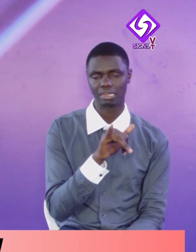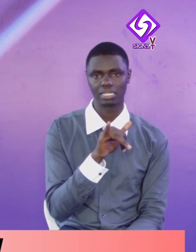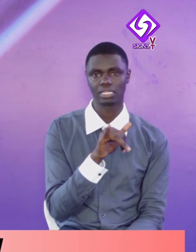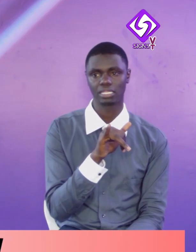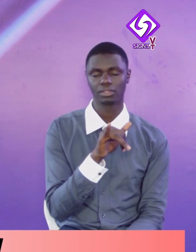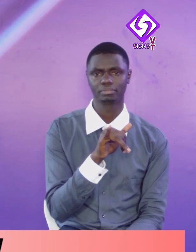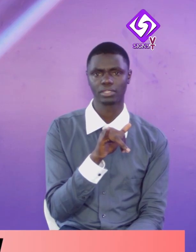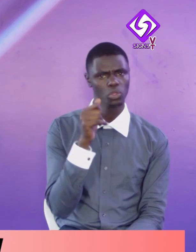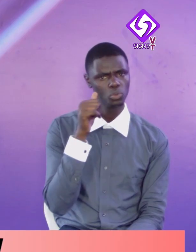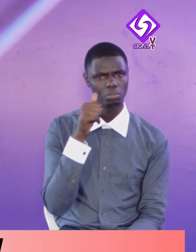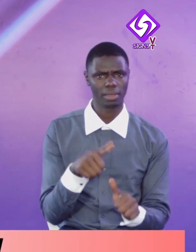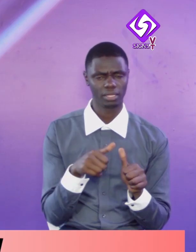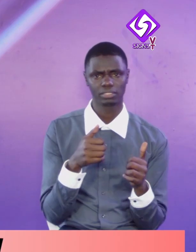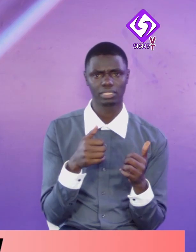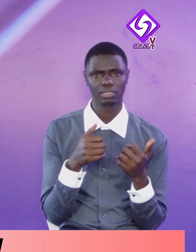forget even